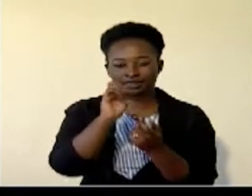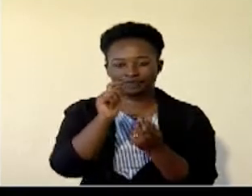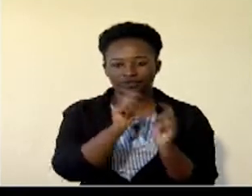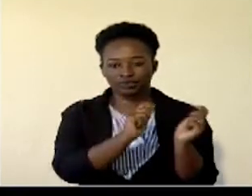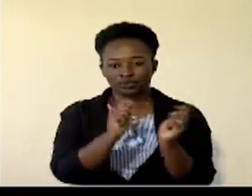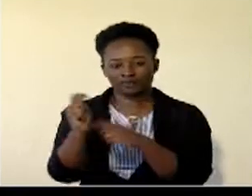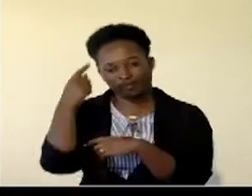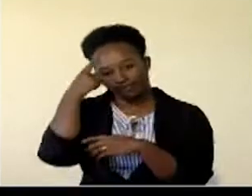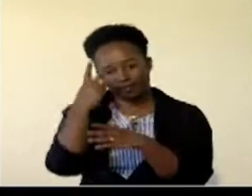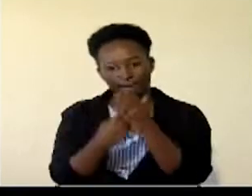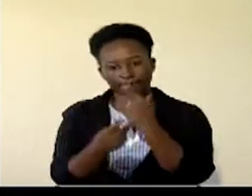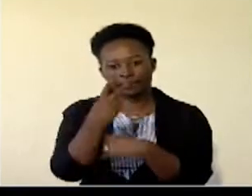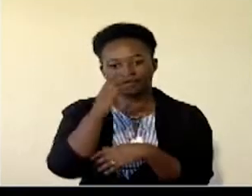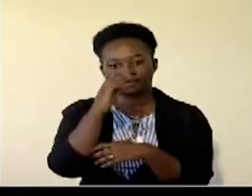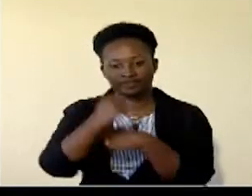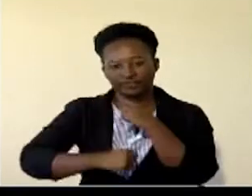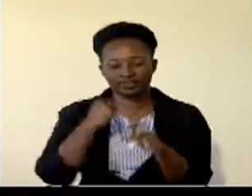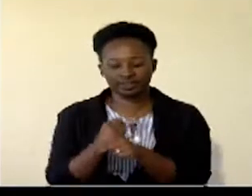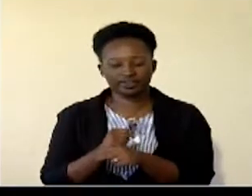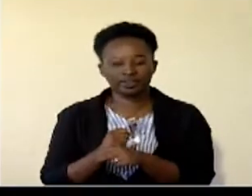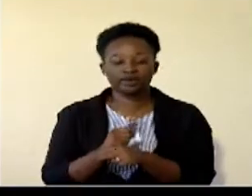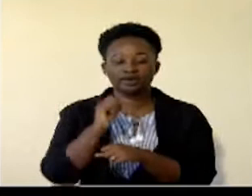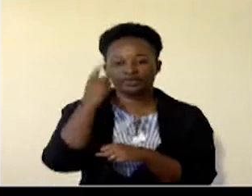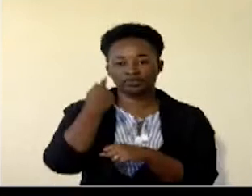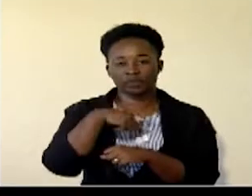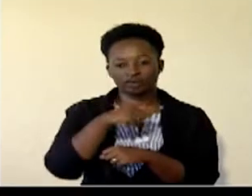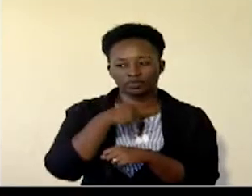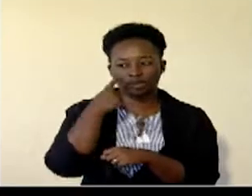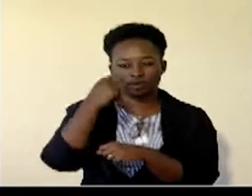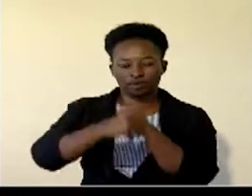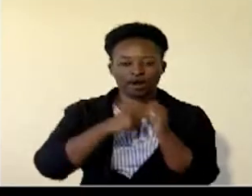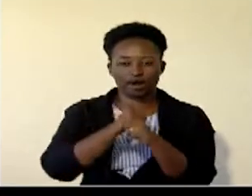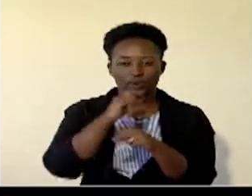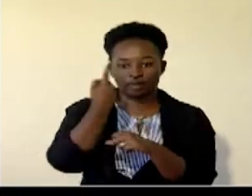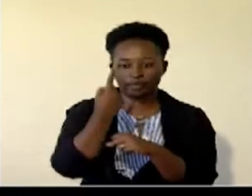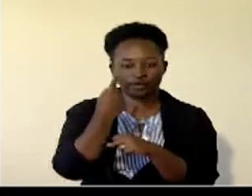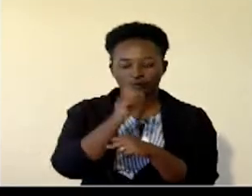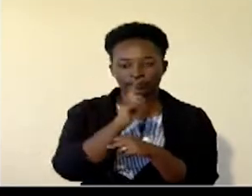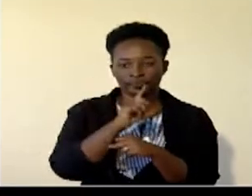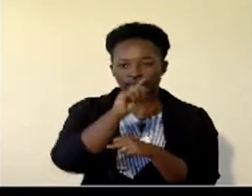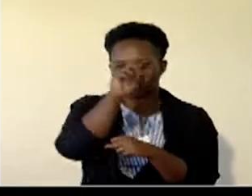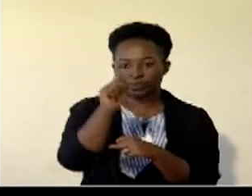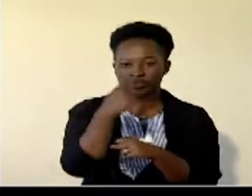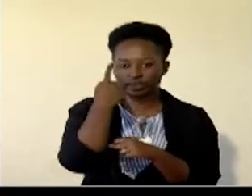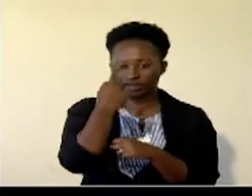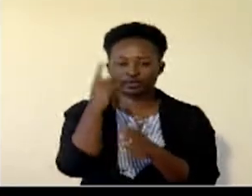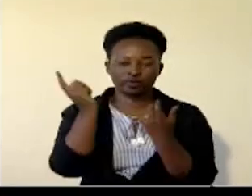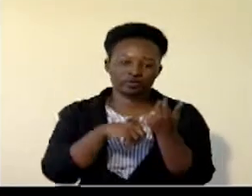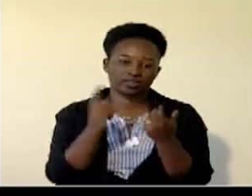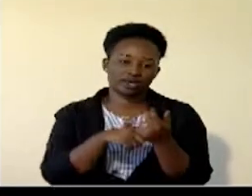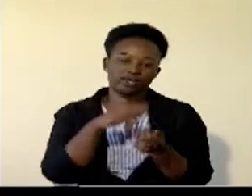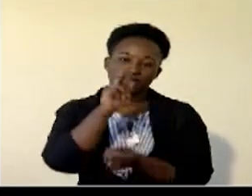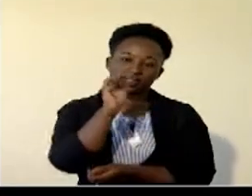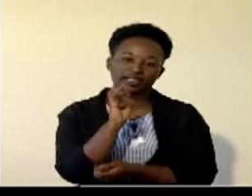both years. Now, we are going to first deal with the first question, which is calculating the net